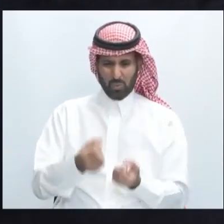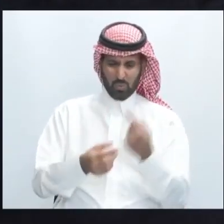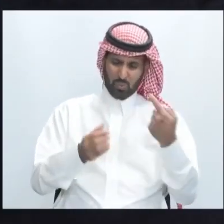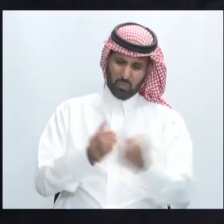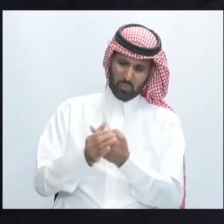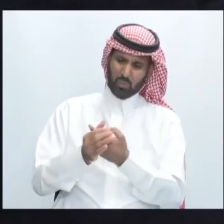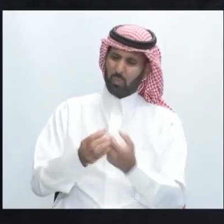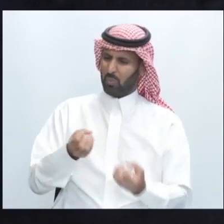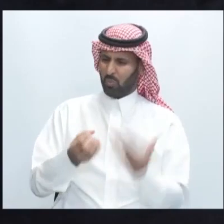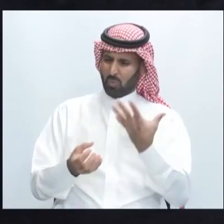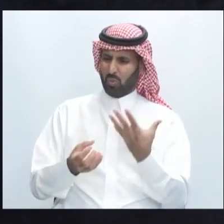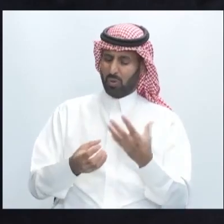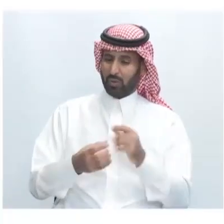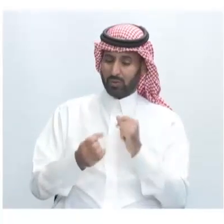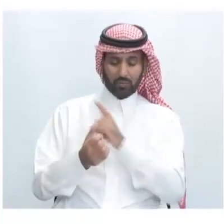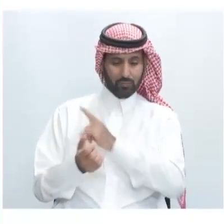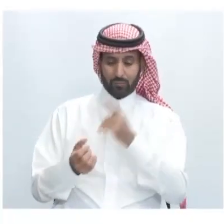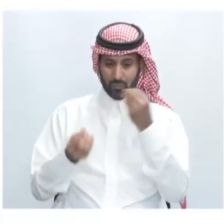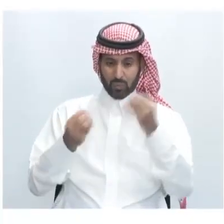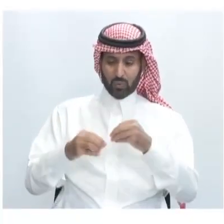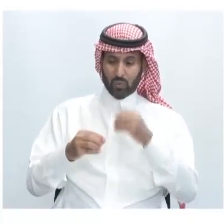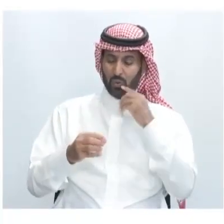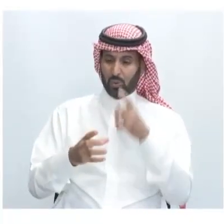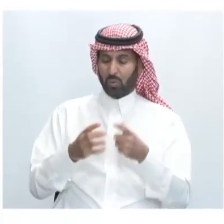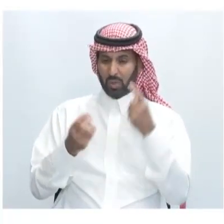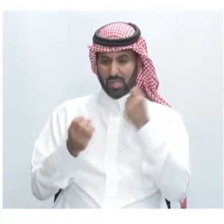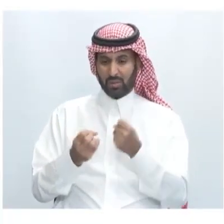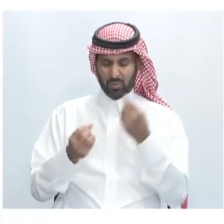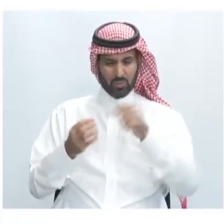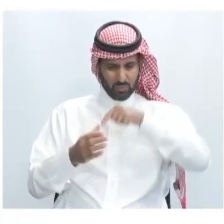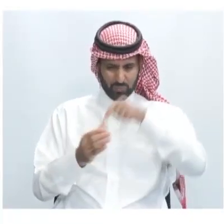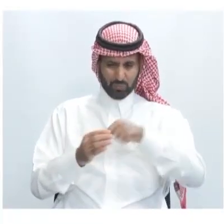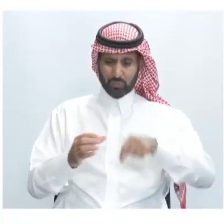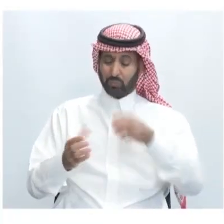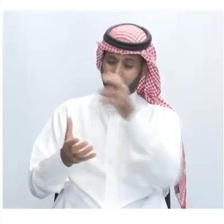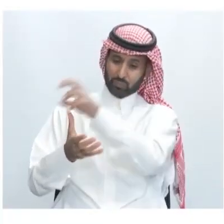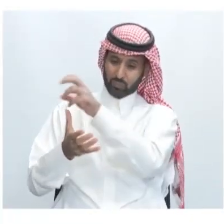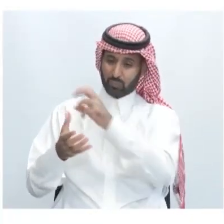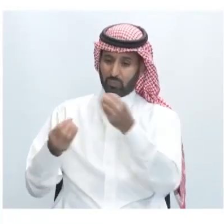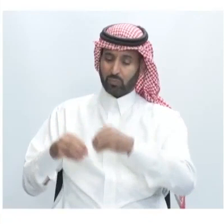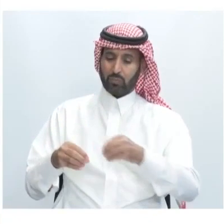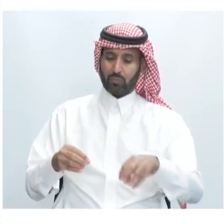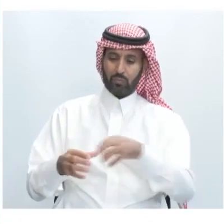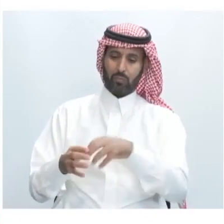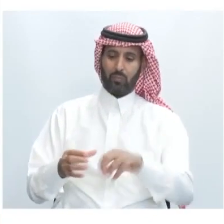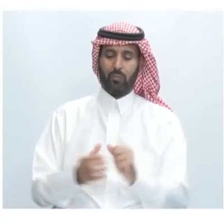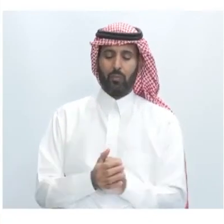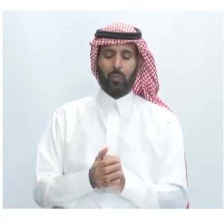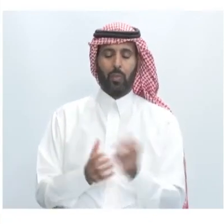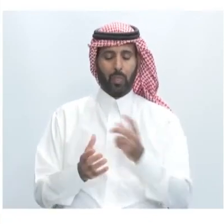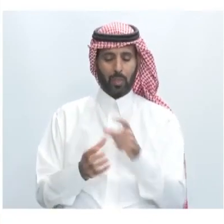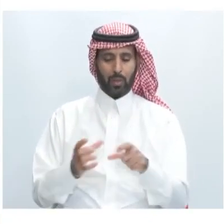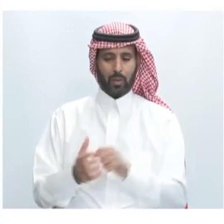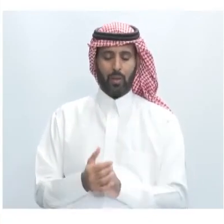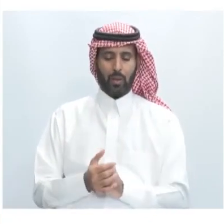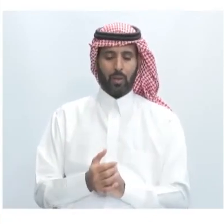don't, yes, you don't overload. You shouldn't overload that electrical outlet with so